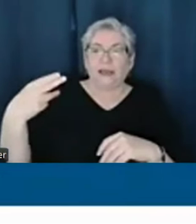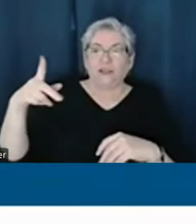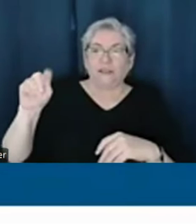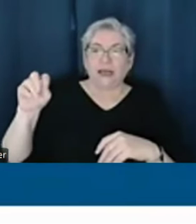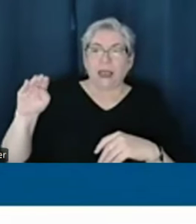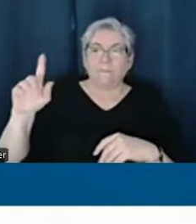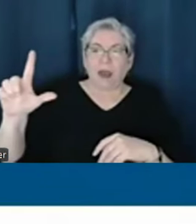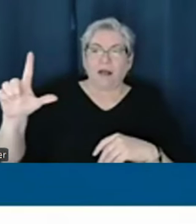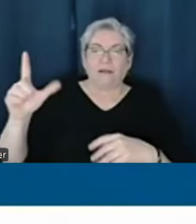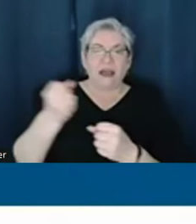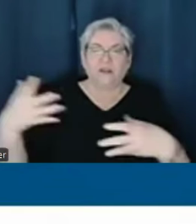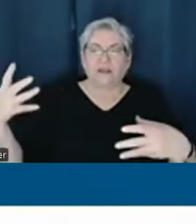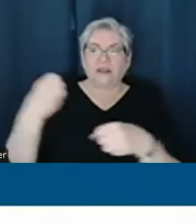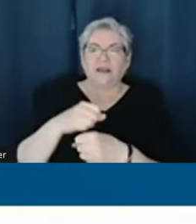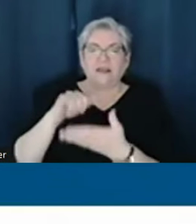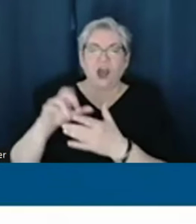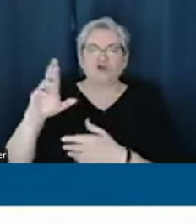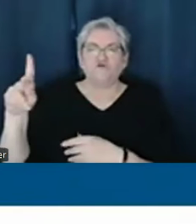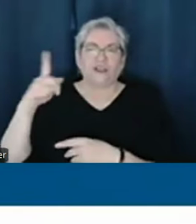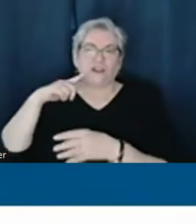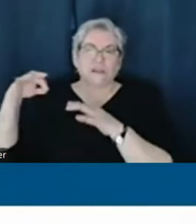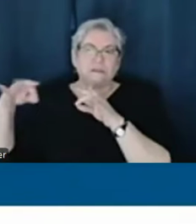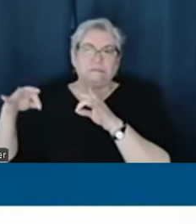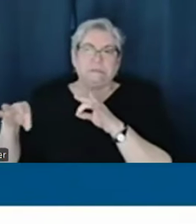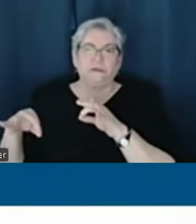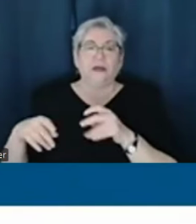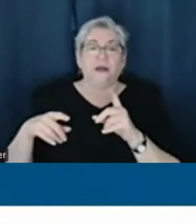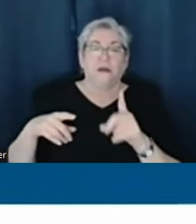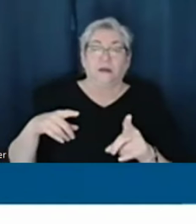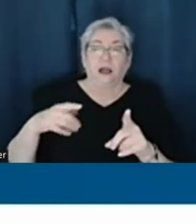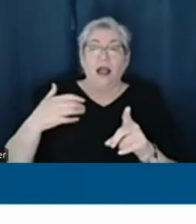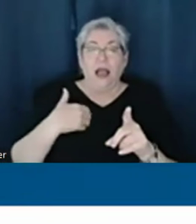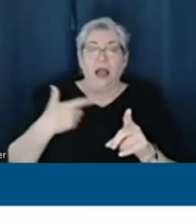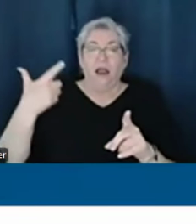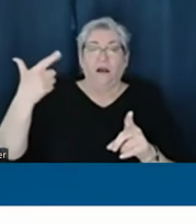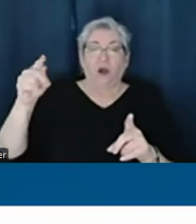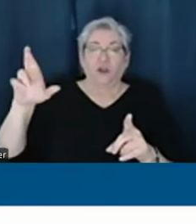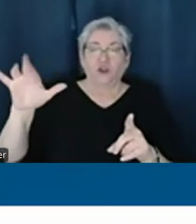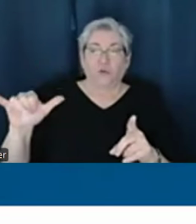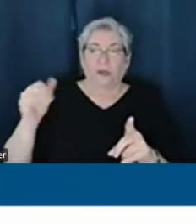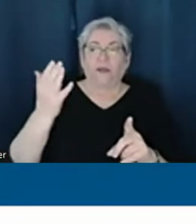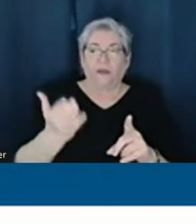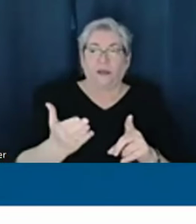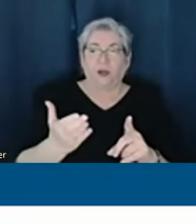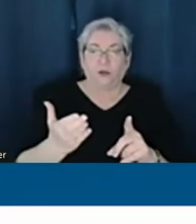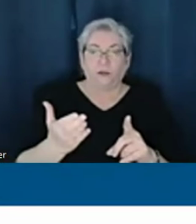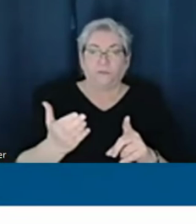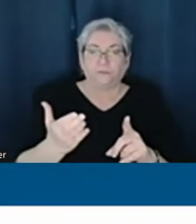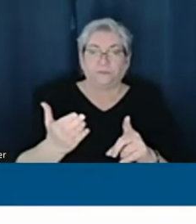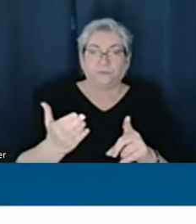that Rick went through. It has the glossary with